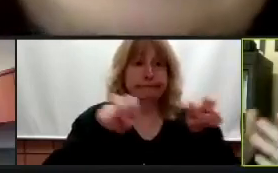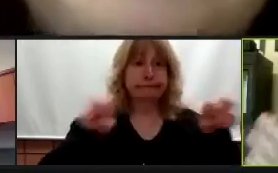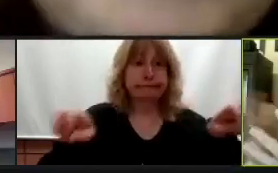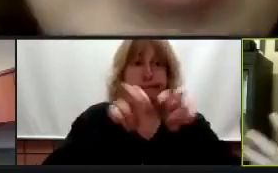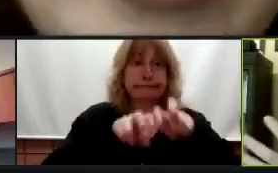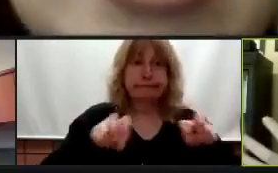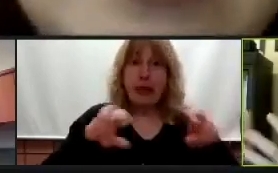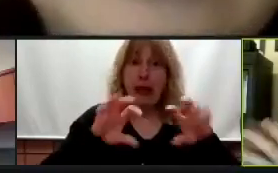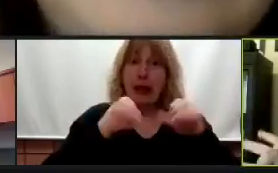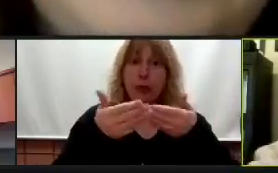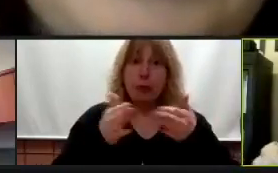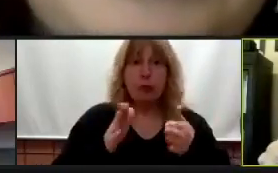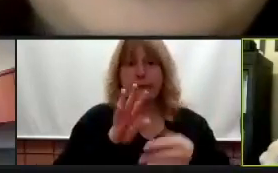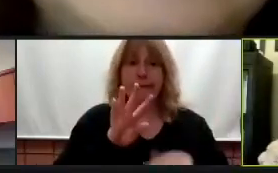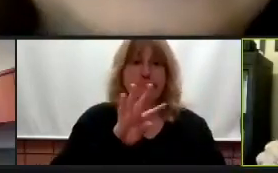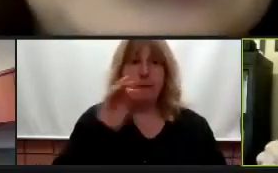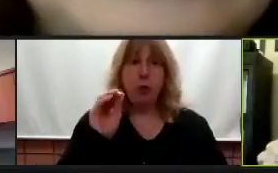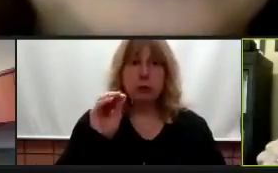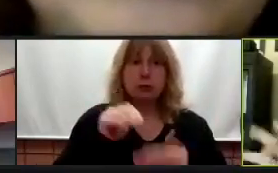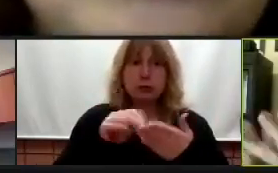or, you know, even 20.